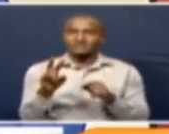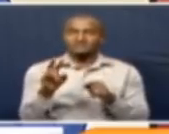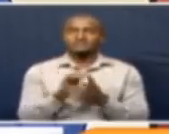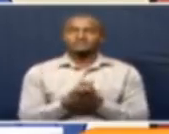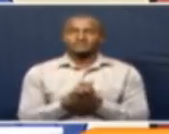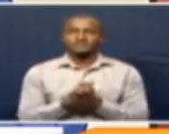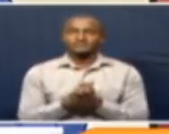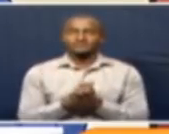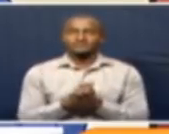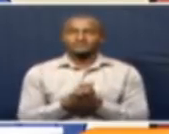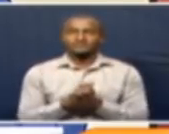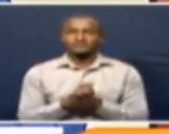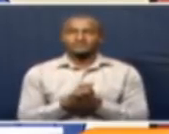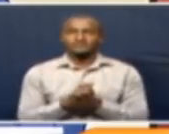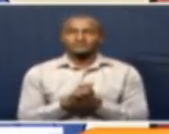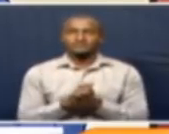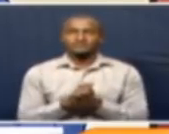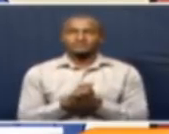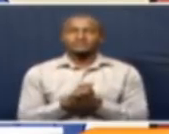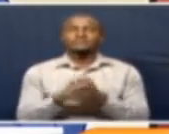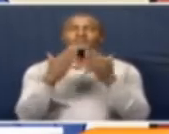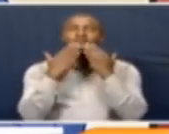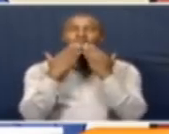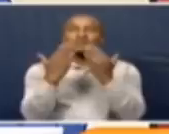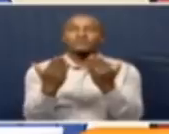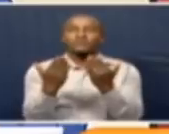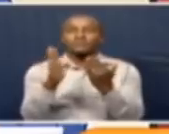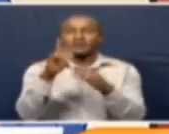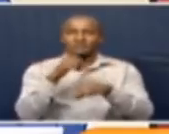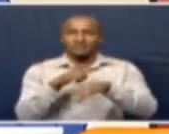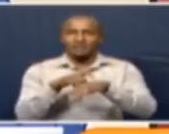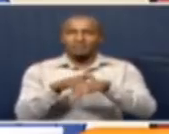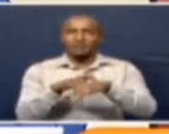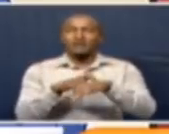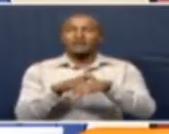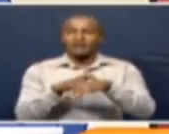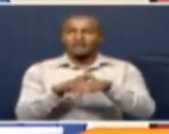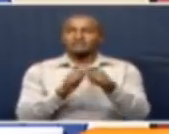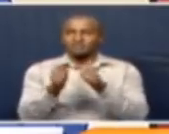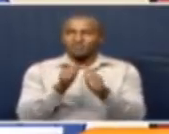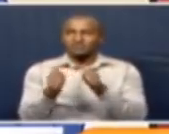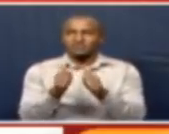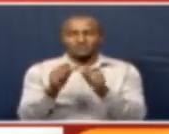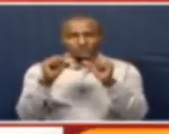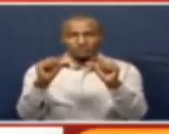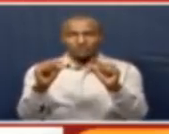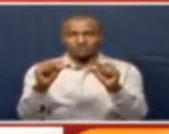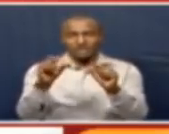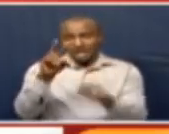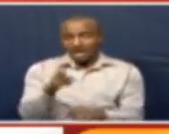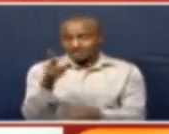other political shows as well. We thank you for your time. We're back with All The Day Sports. Continue using the